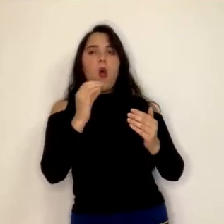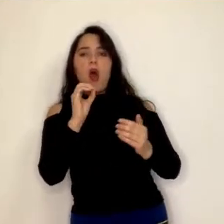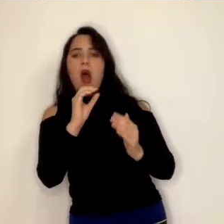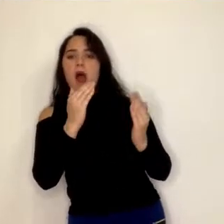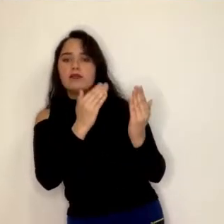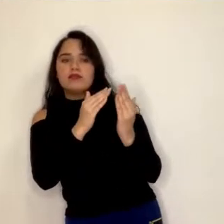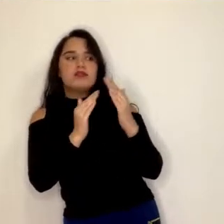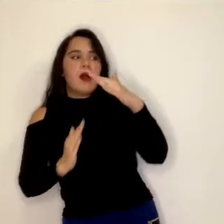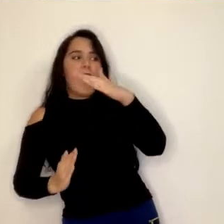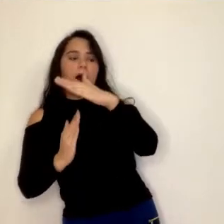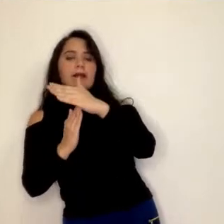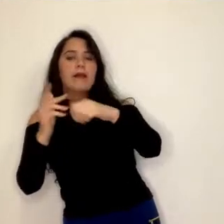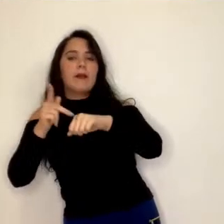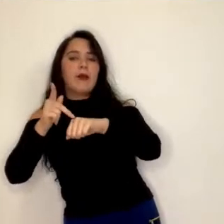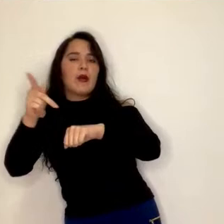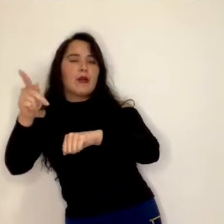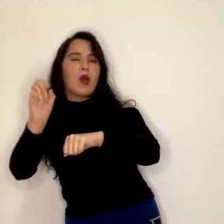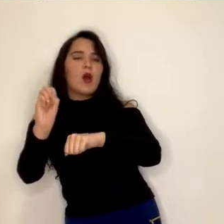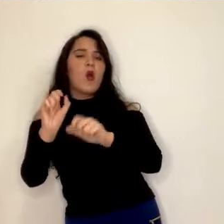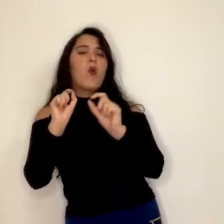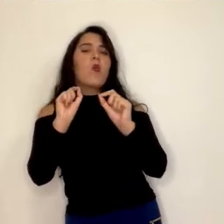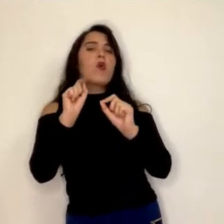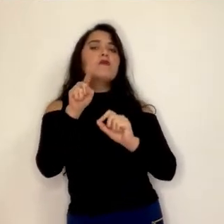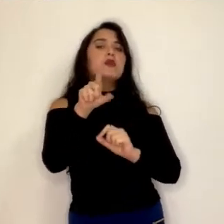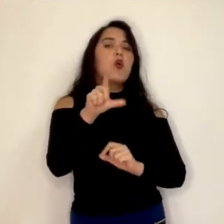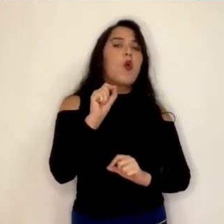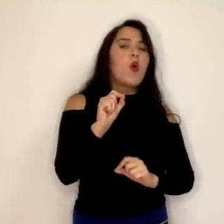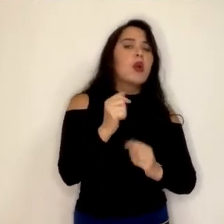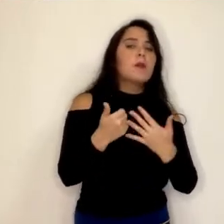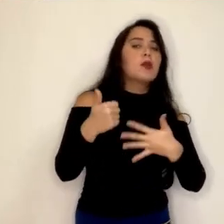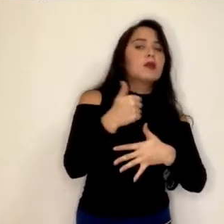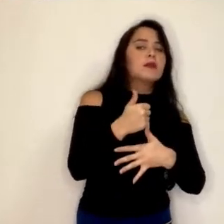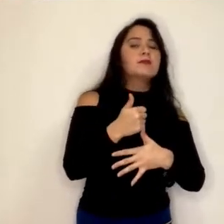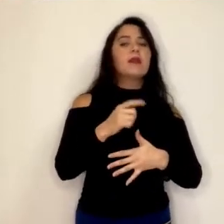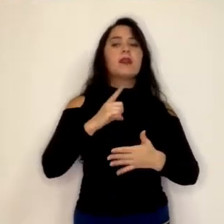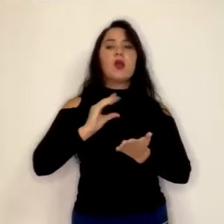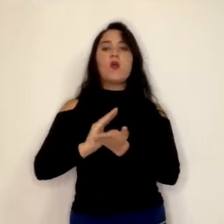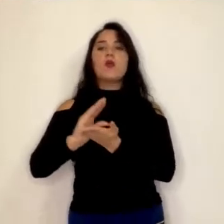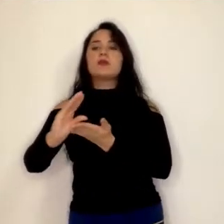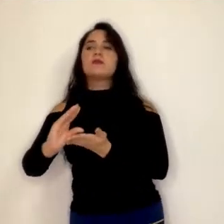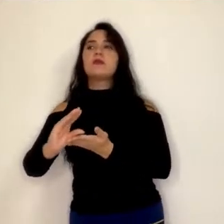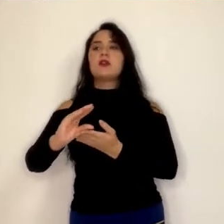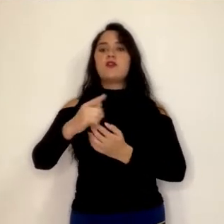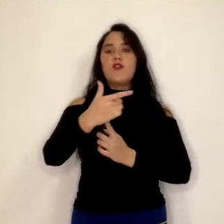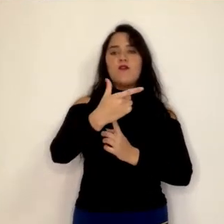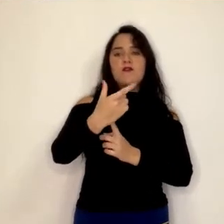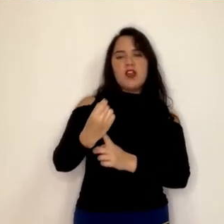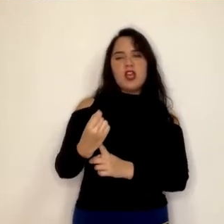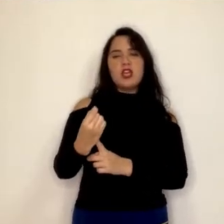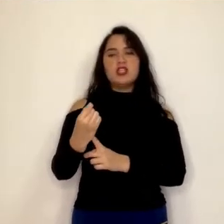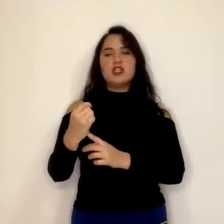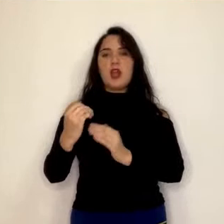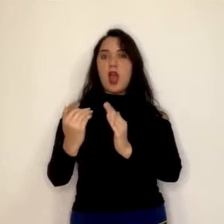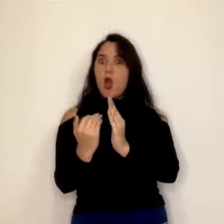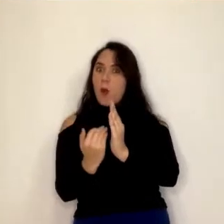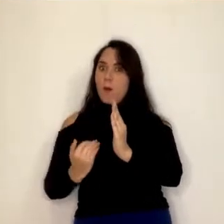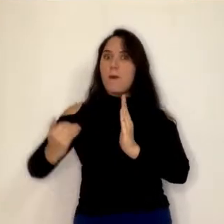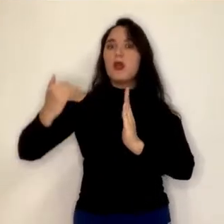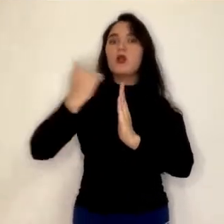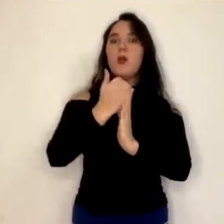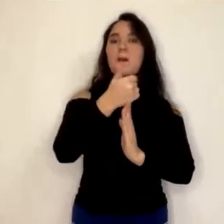it's impossible. I said, no, it's not possible. It is possible. Because if we had the budget to back that